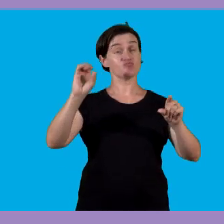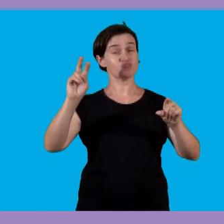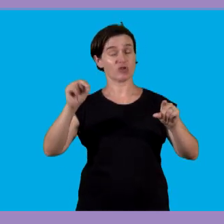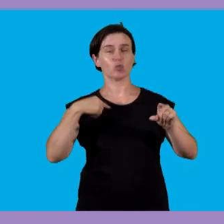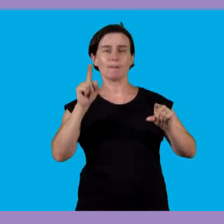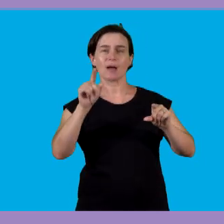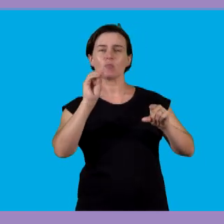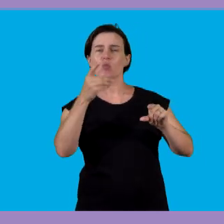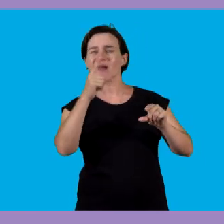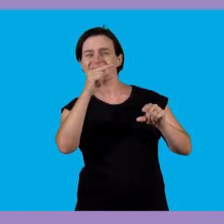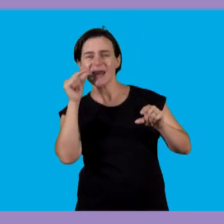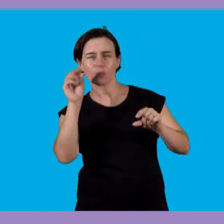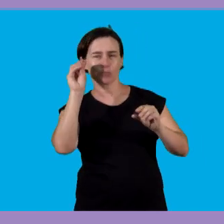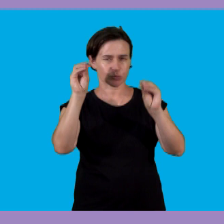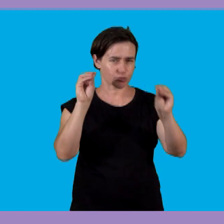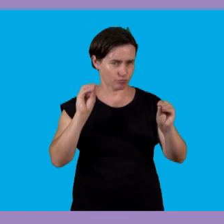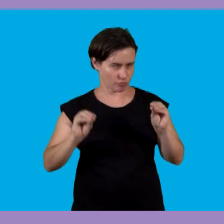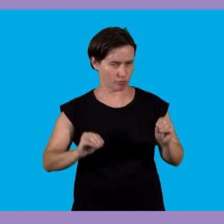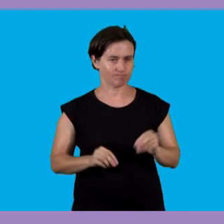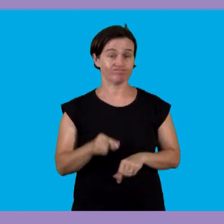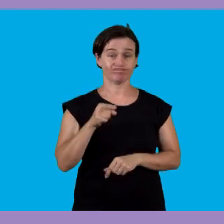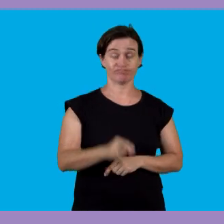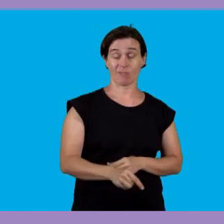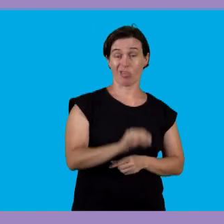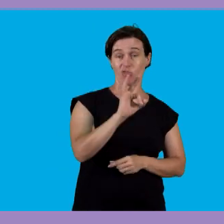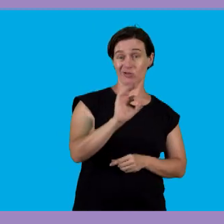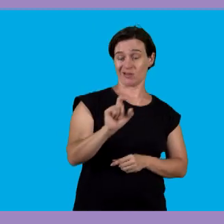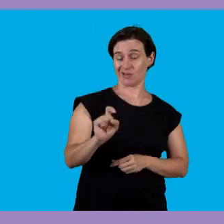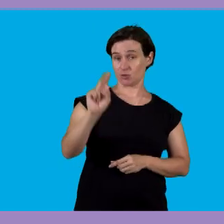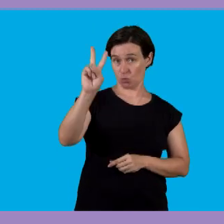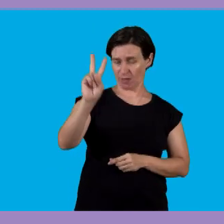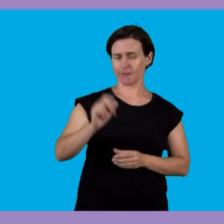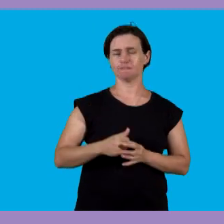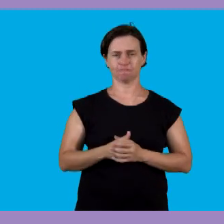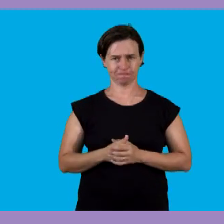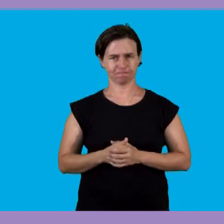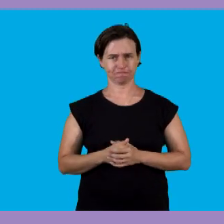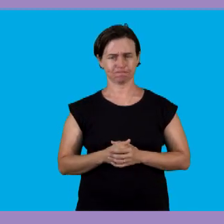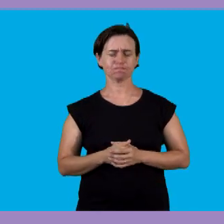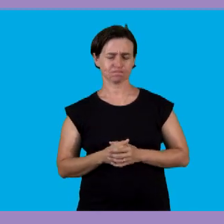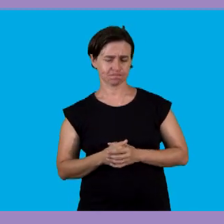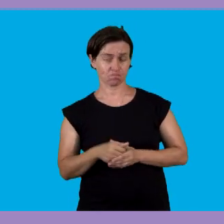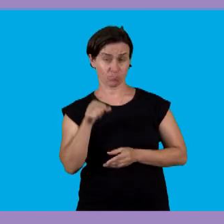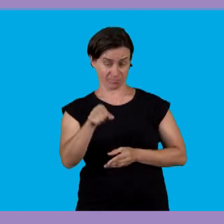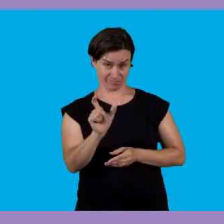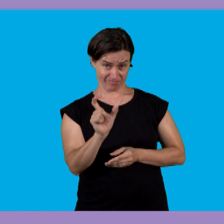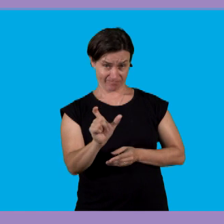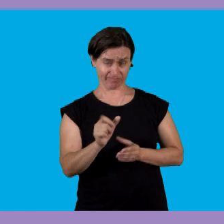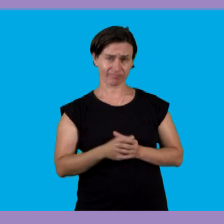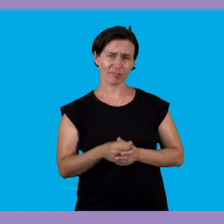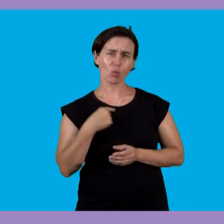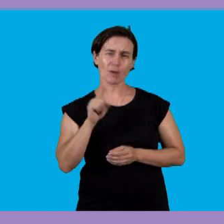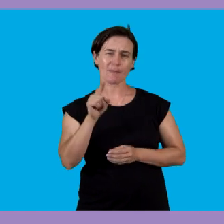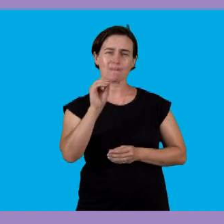to label the following expression. So we have been given 3x squared, and from this